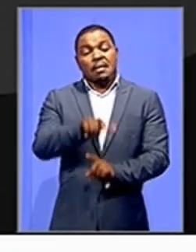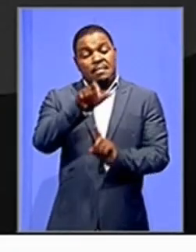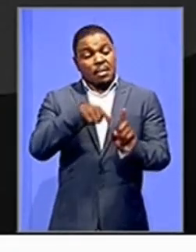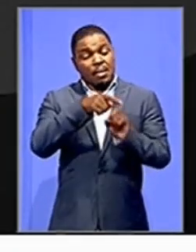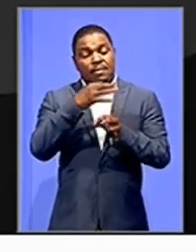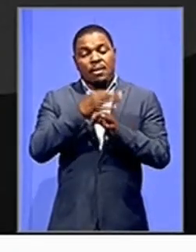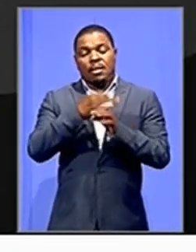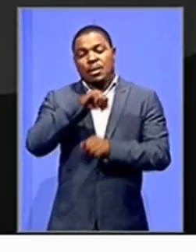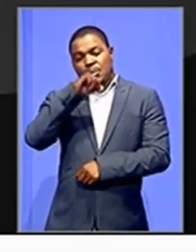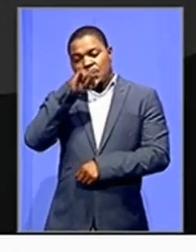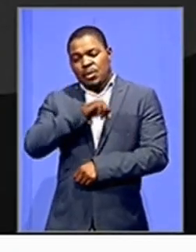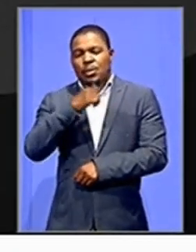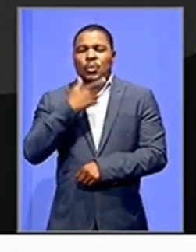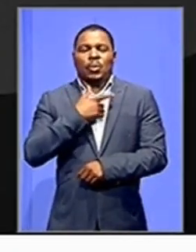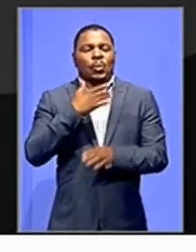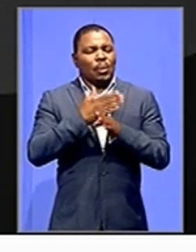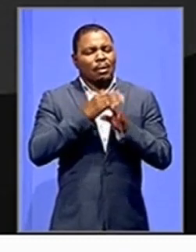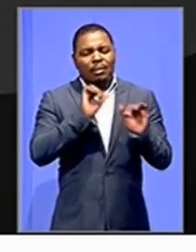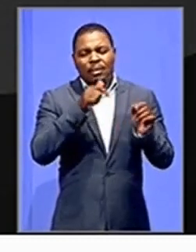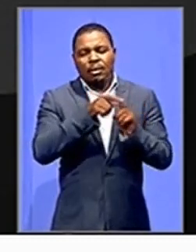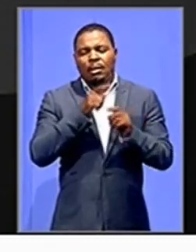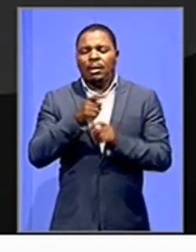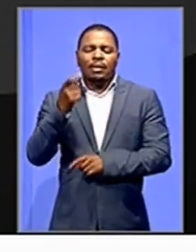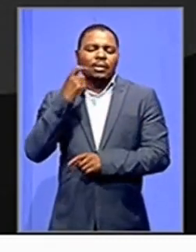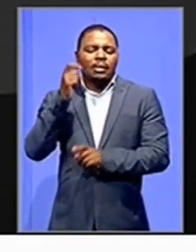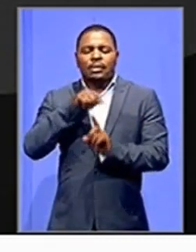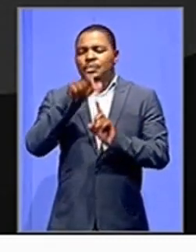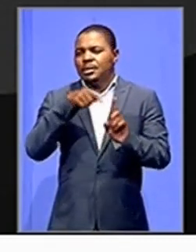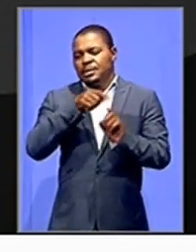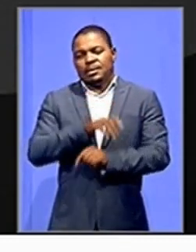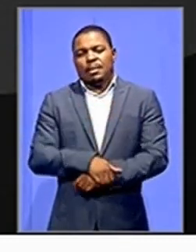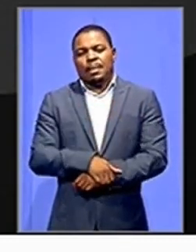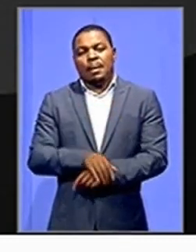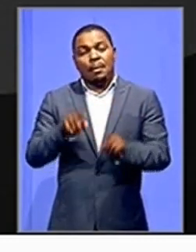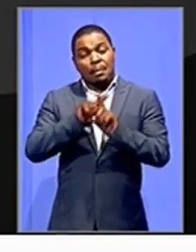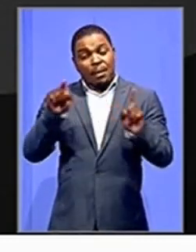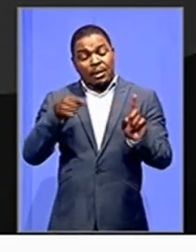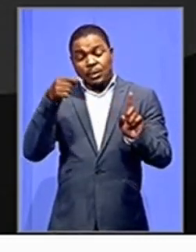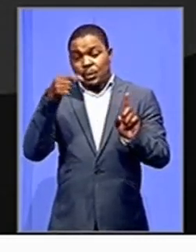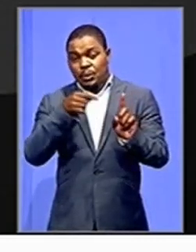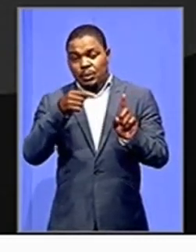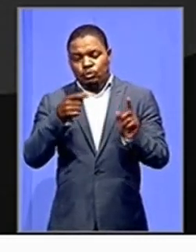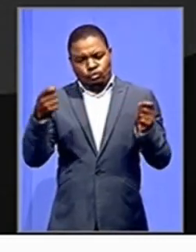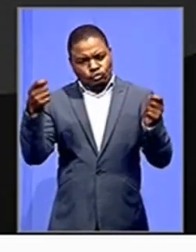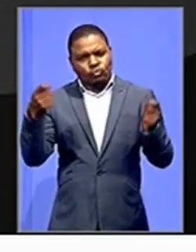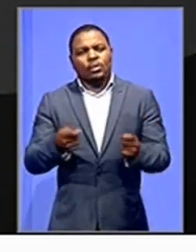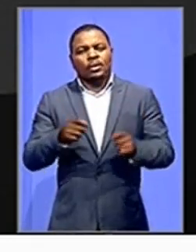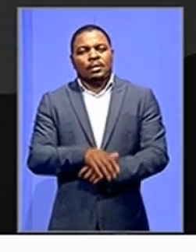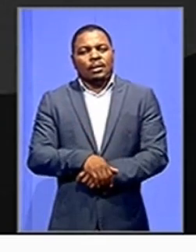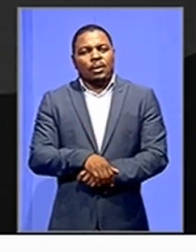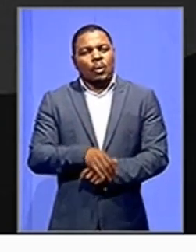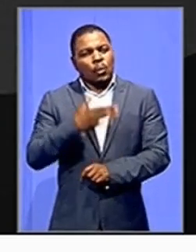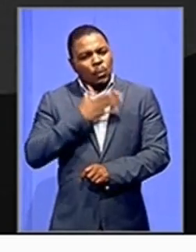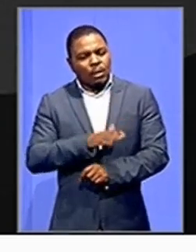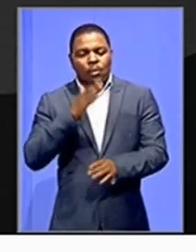Dirara Mokoena e ne le motho a ratang mosebetsi ka tsela e makatsang, e ne le motho a bonolo empa ya neng a le strict